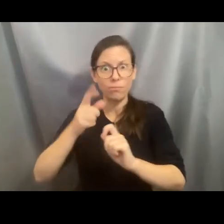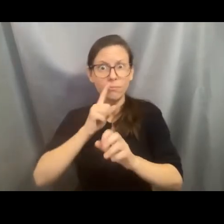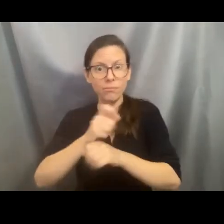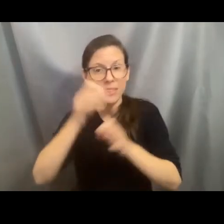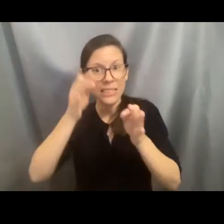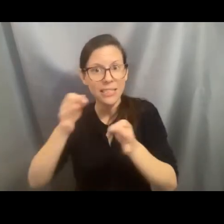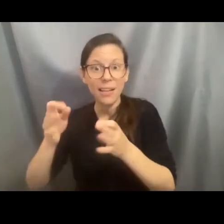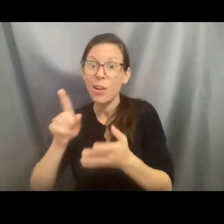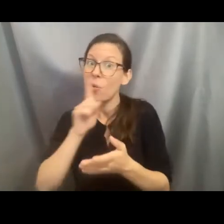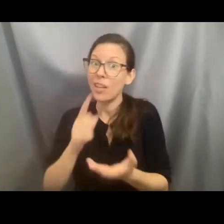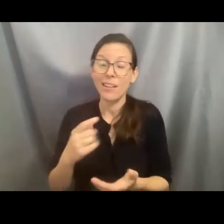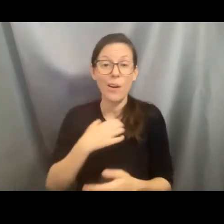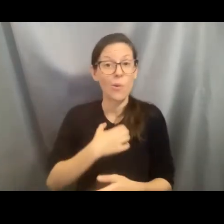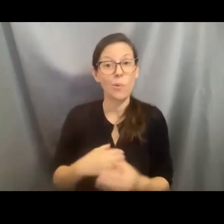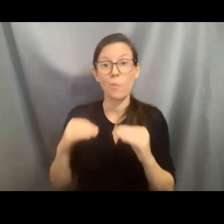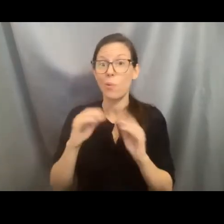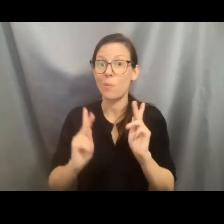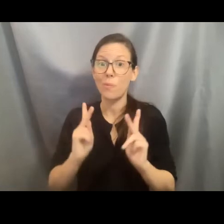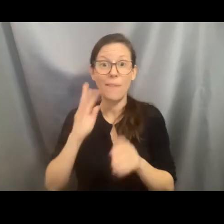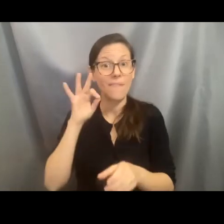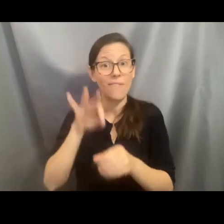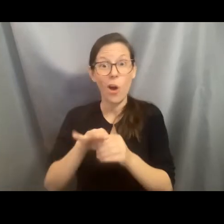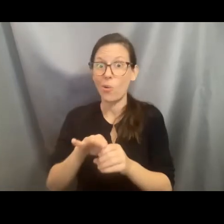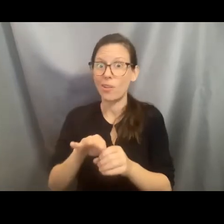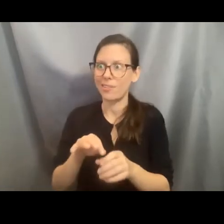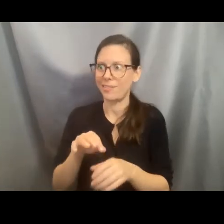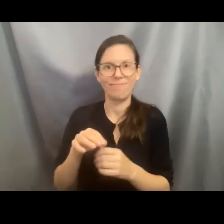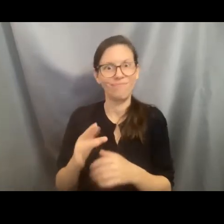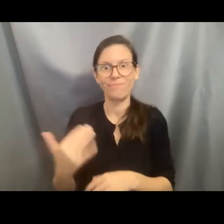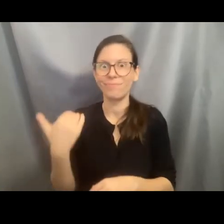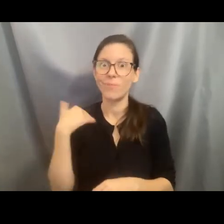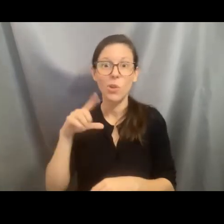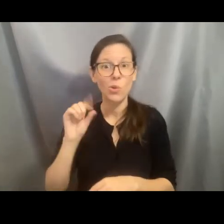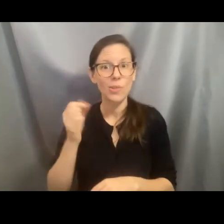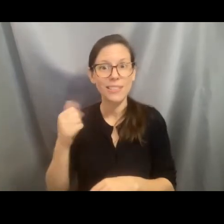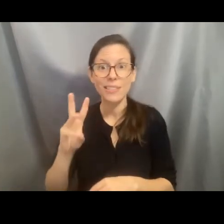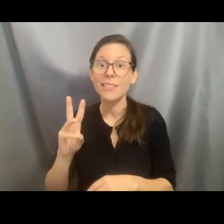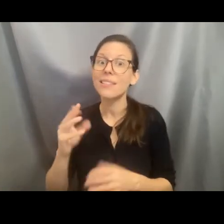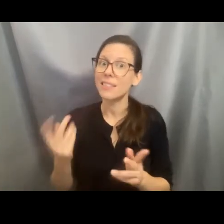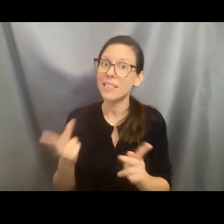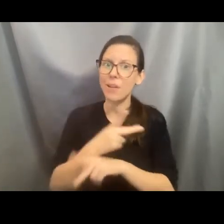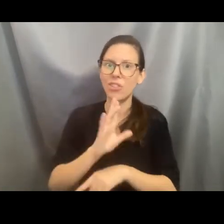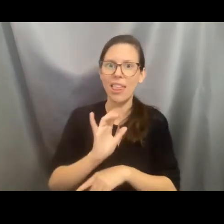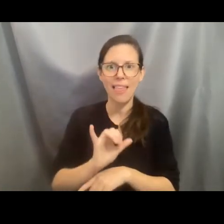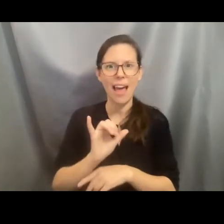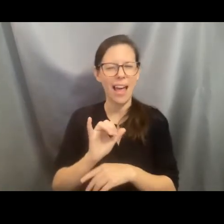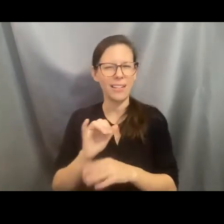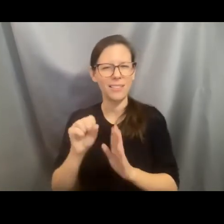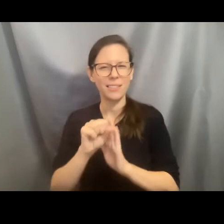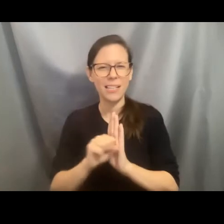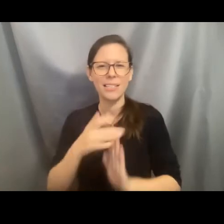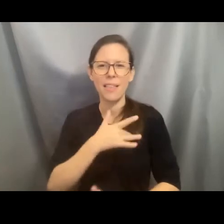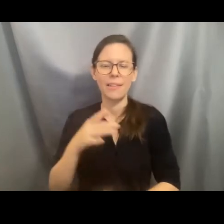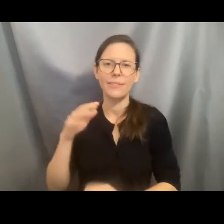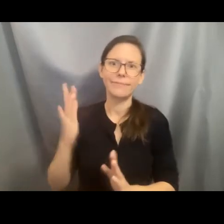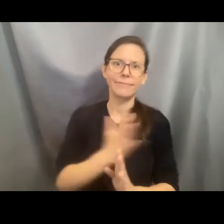in 2016, especially in those swing states, then we wouldn't have the conservative majority